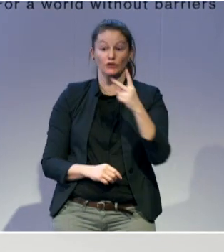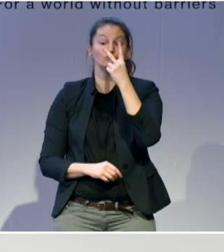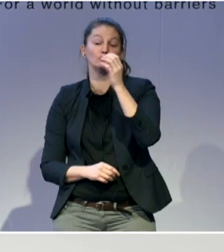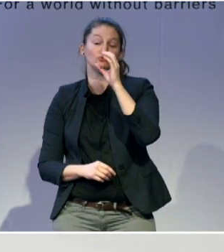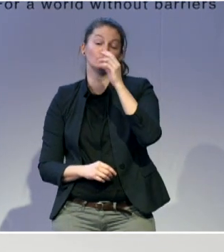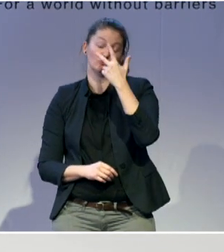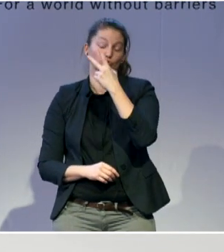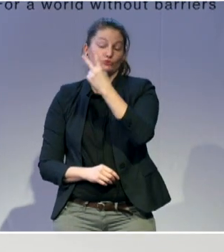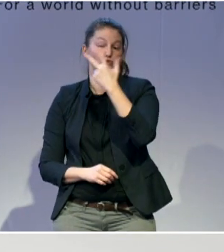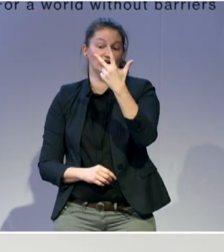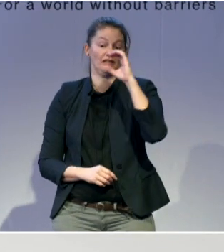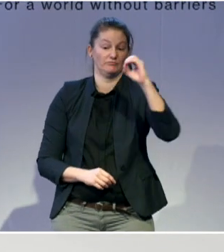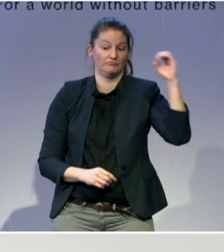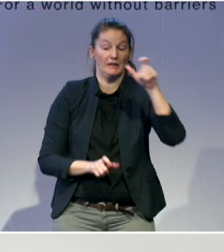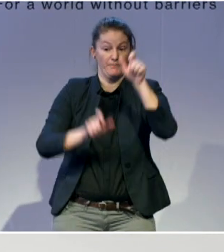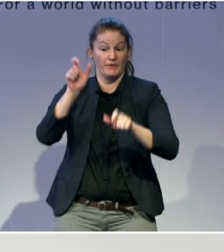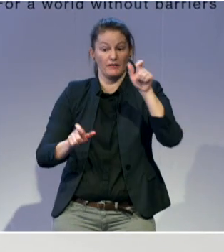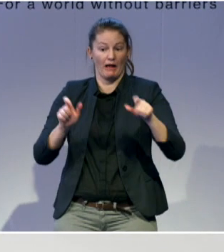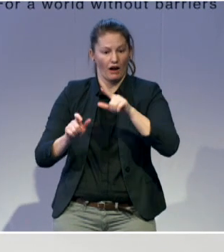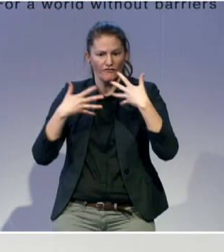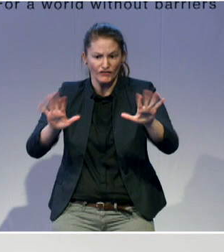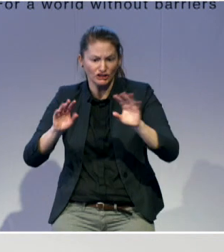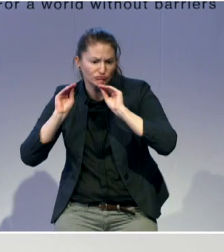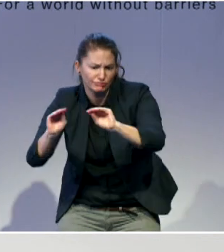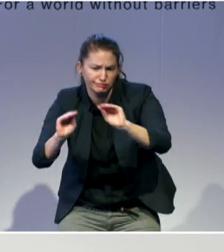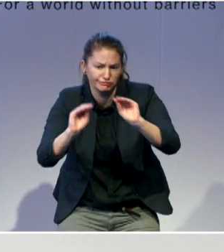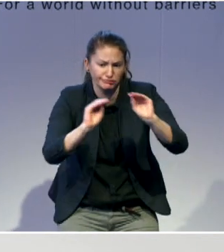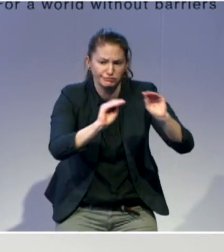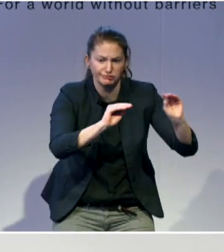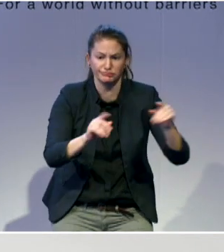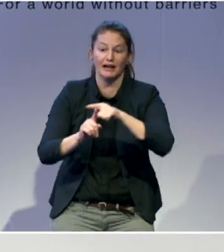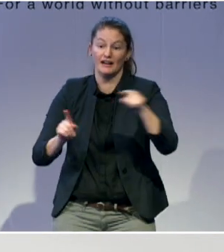and 50 have received supported decision-making services.